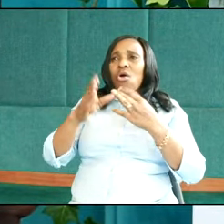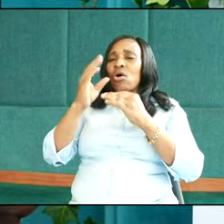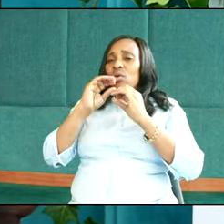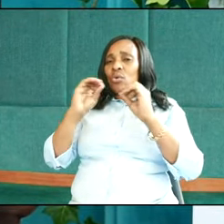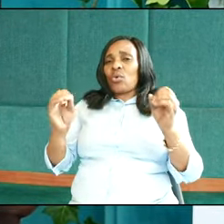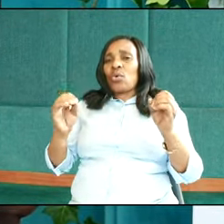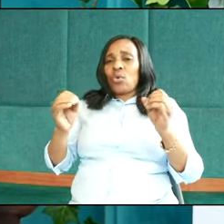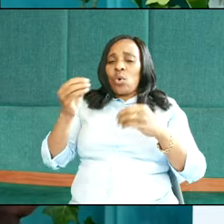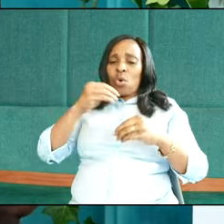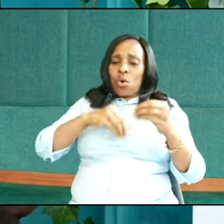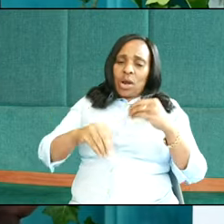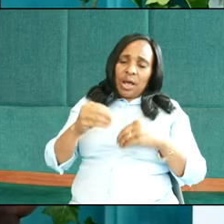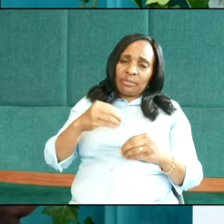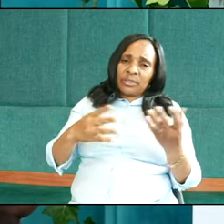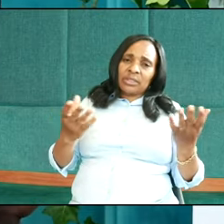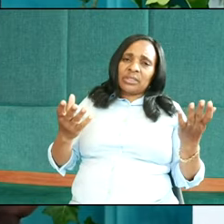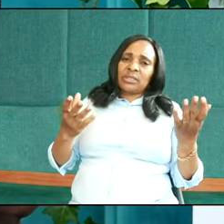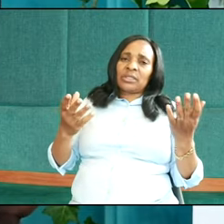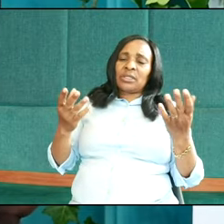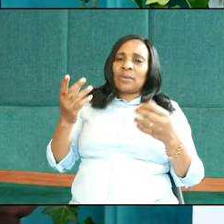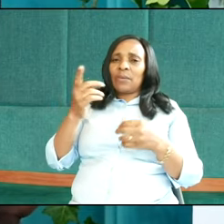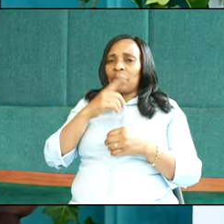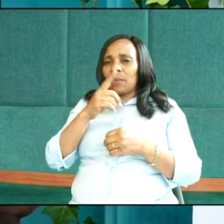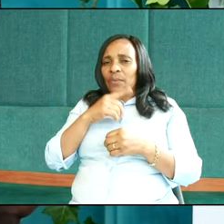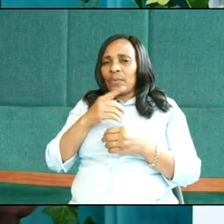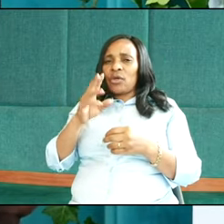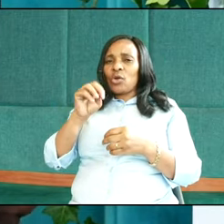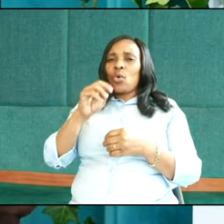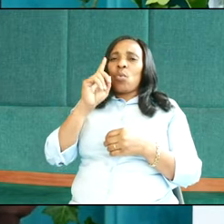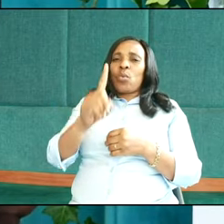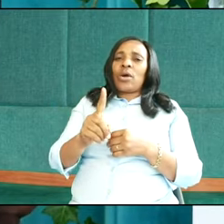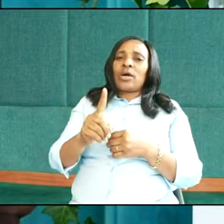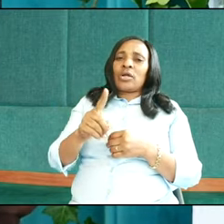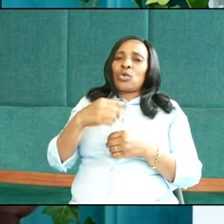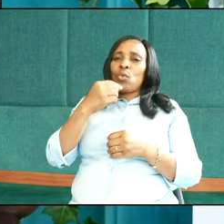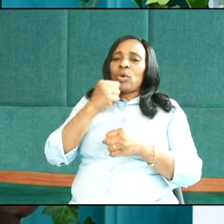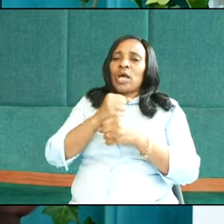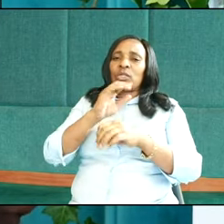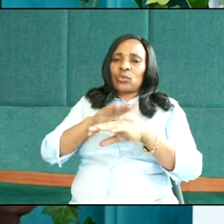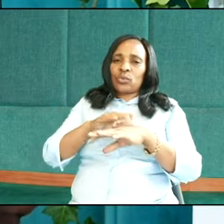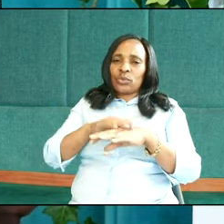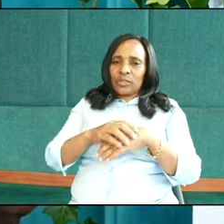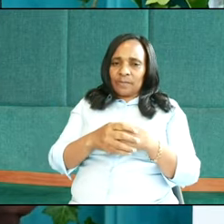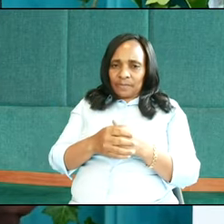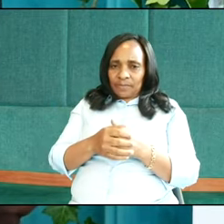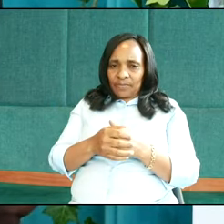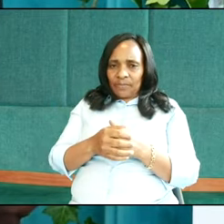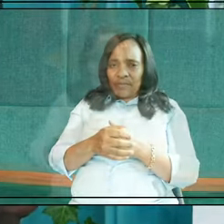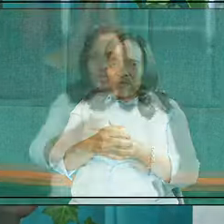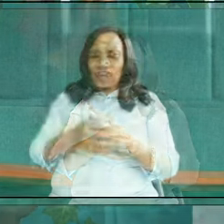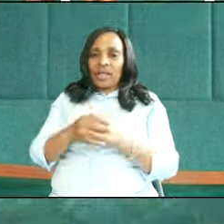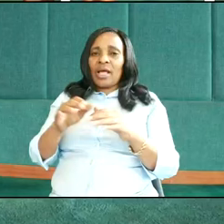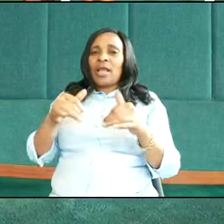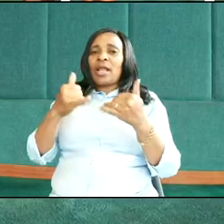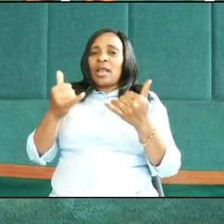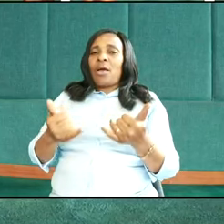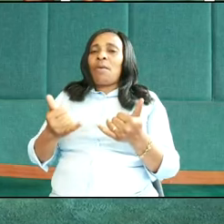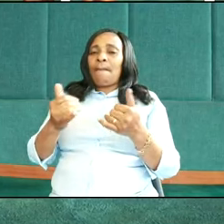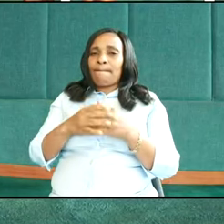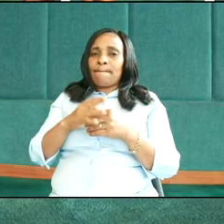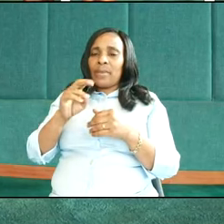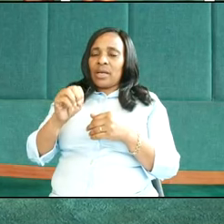are corrupt. Their deeds are vile. There is no one who does good. Mm-hmm, mm-hmm. Can allow Nelson to read the